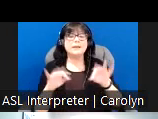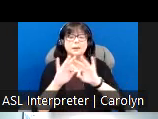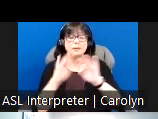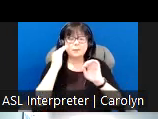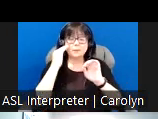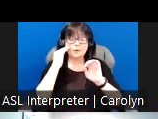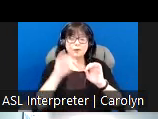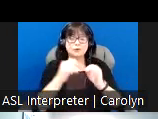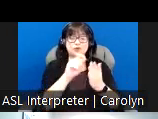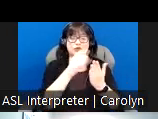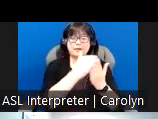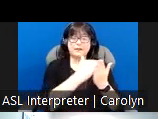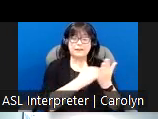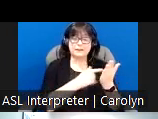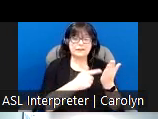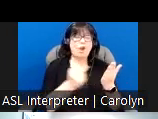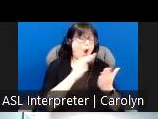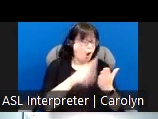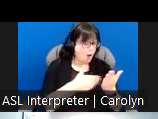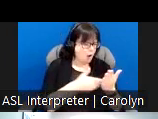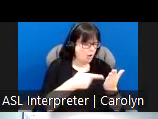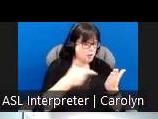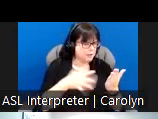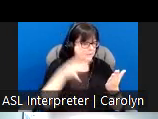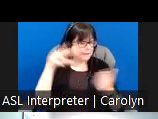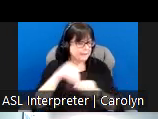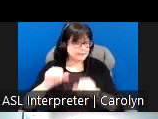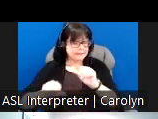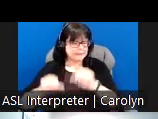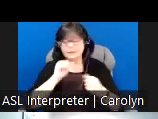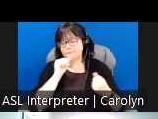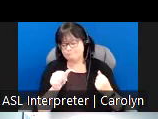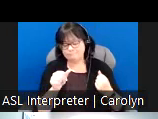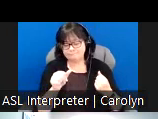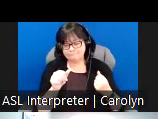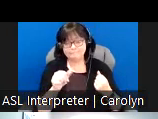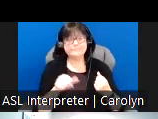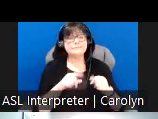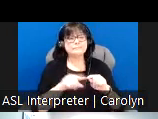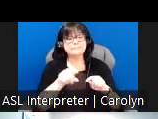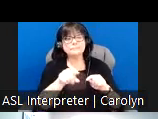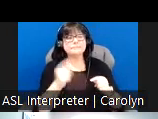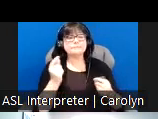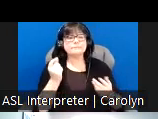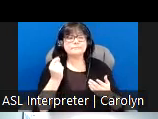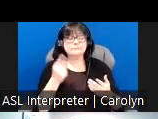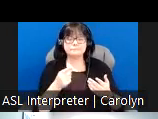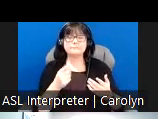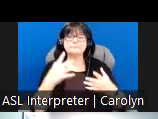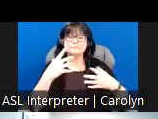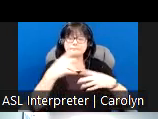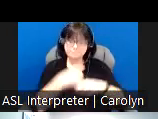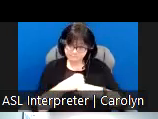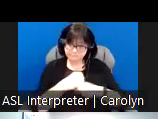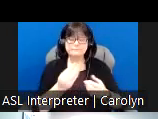that checklist, but it is giving you a rather consolidated view of what skills that they have and